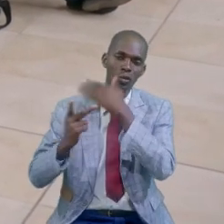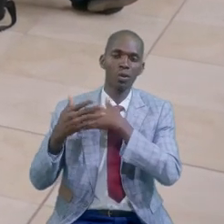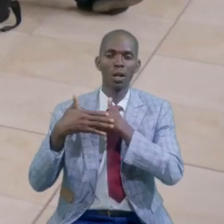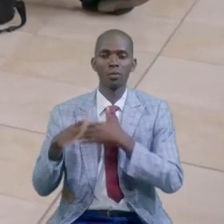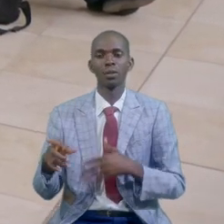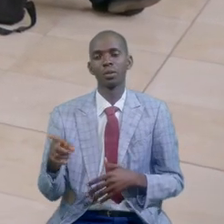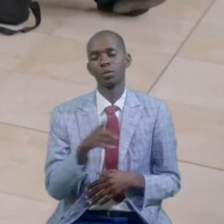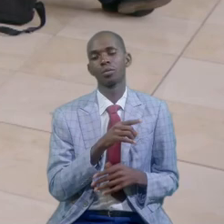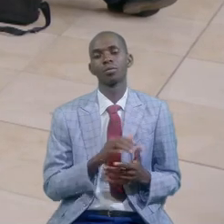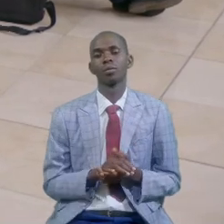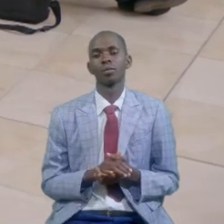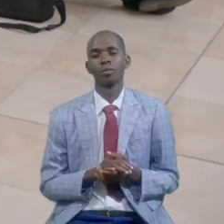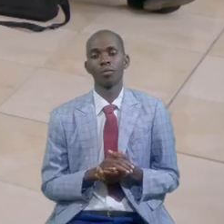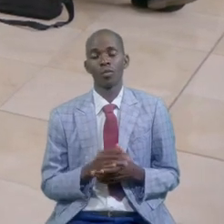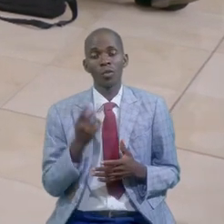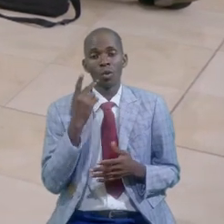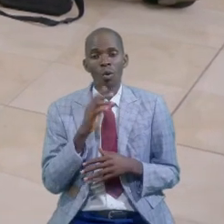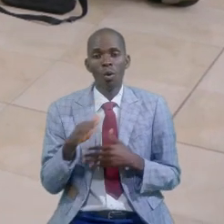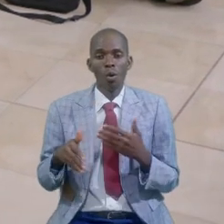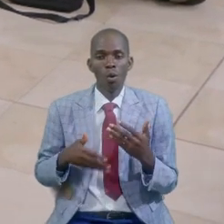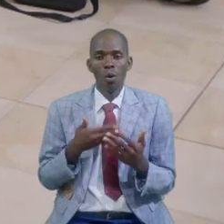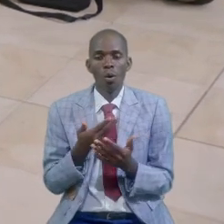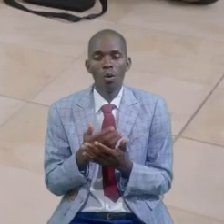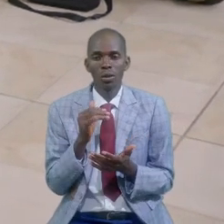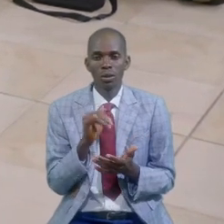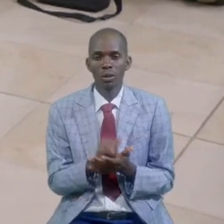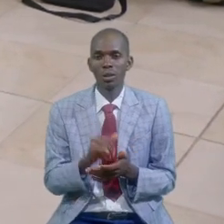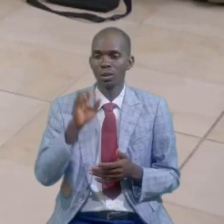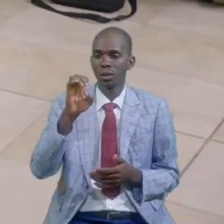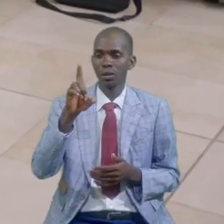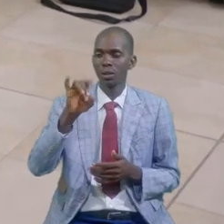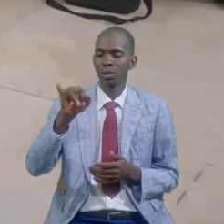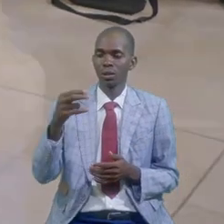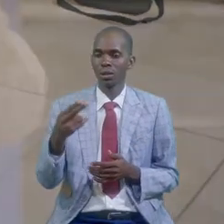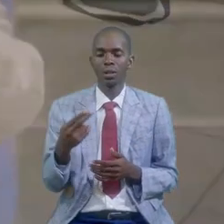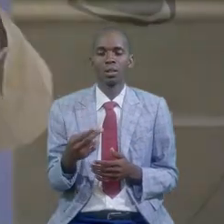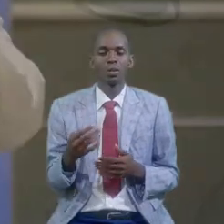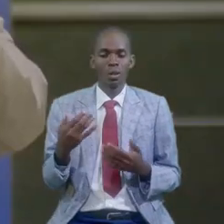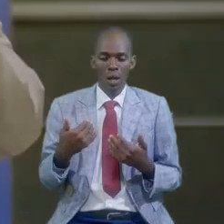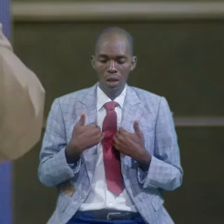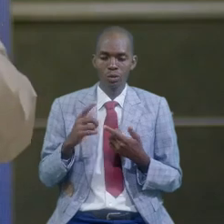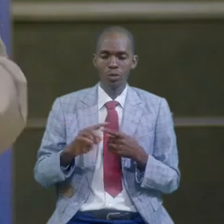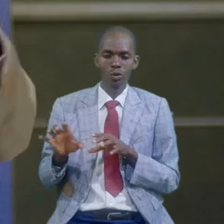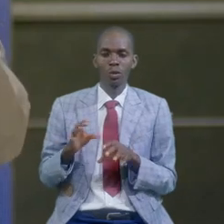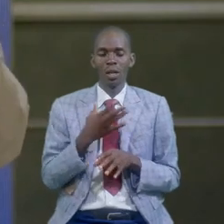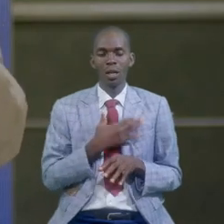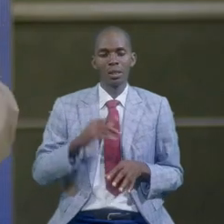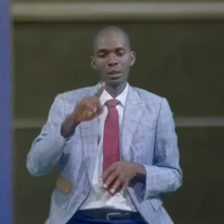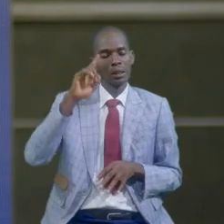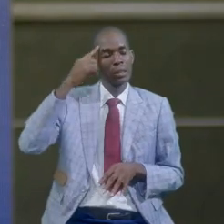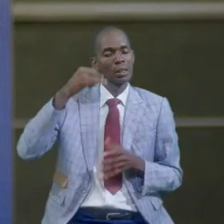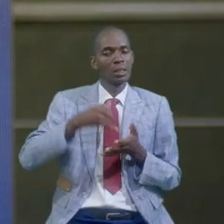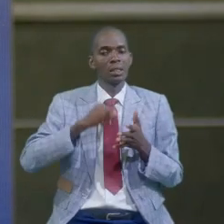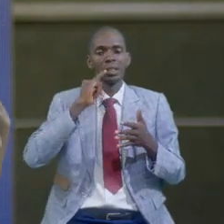at all that Elijah was still to do, and yet he said, it's enough, I'm